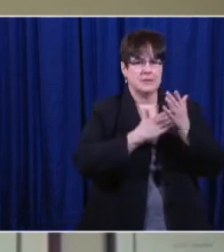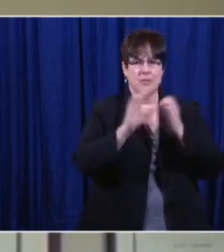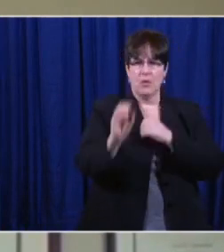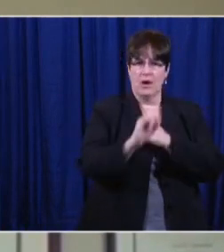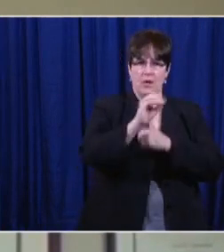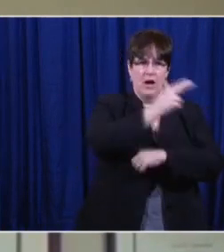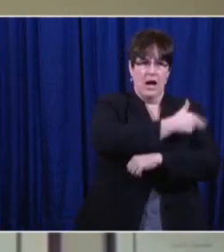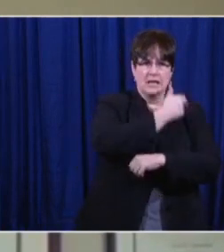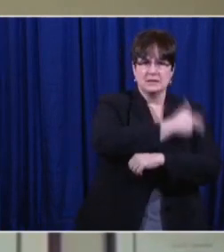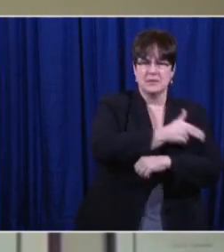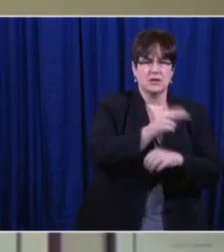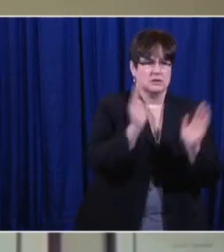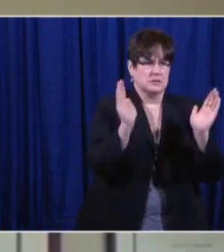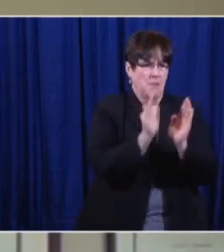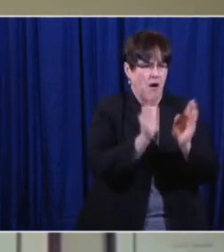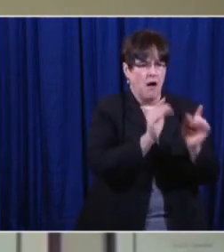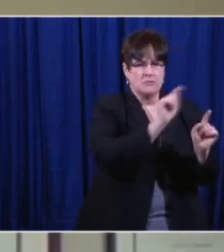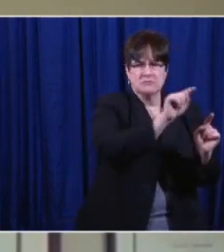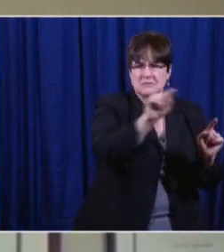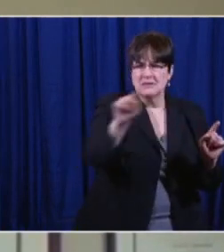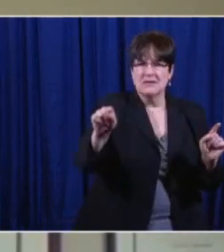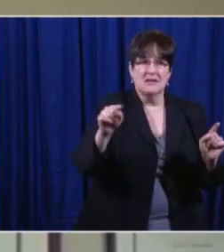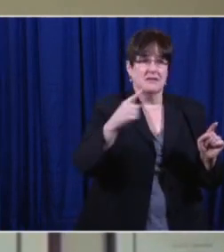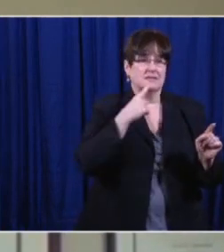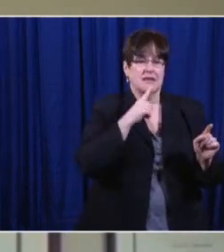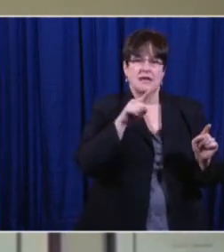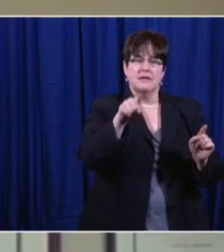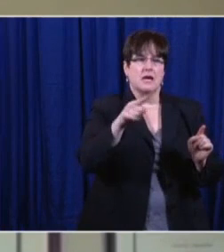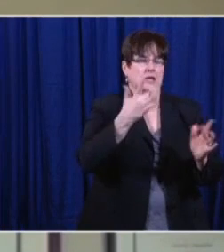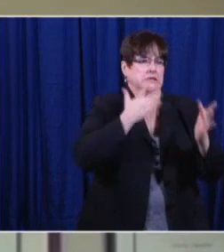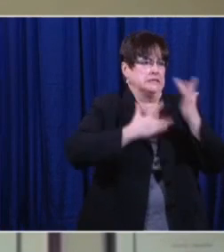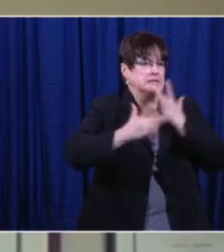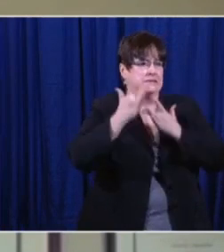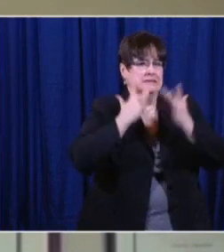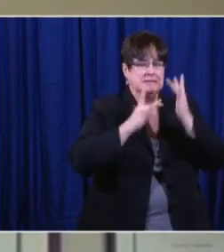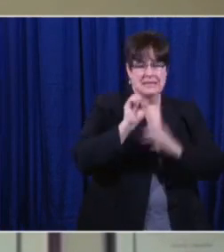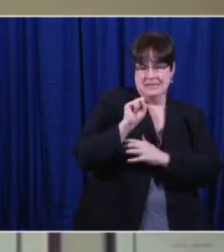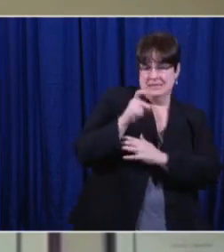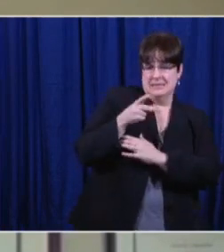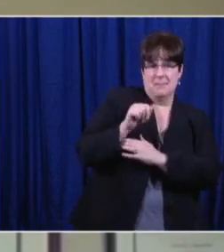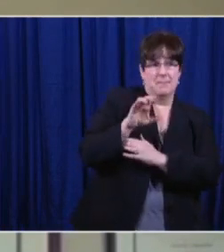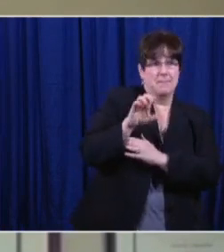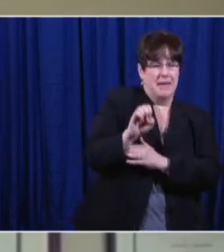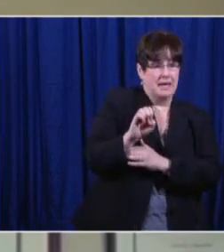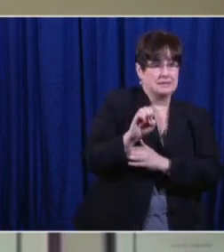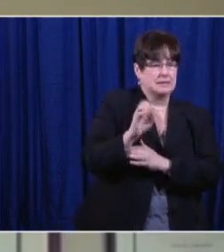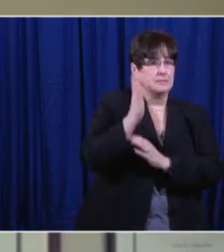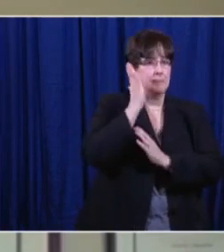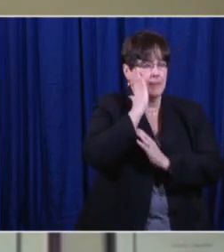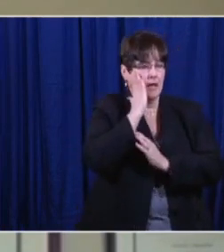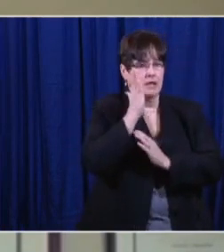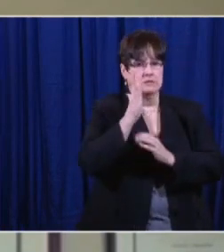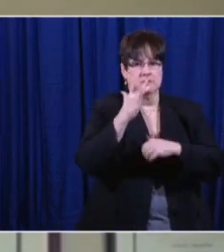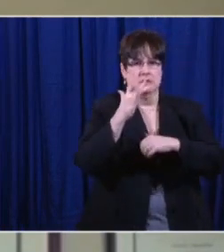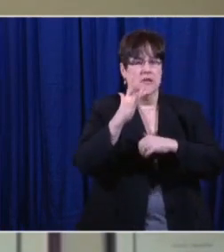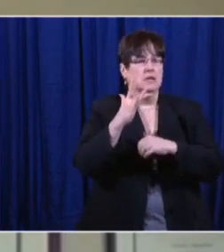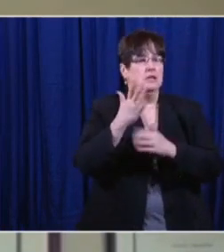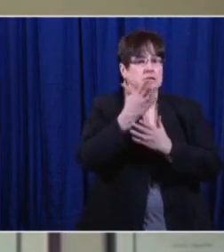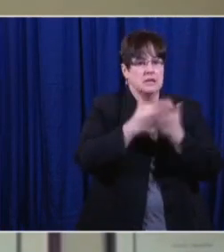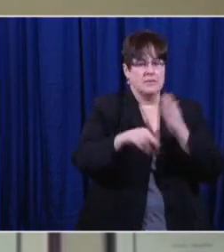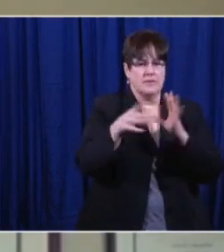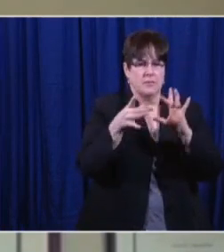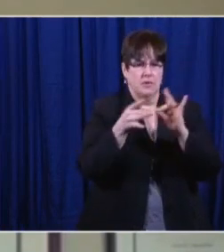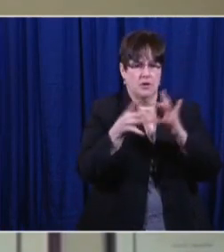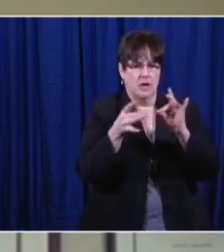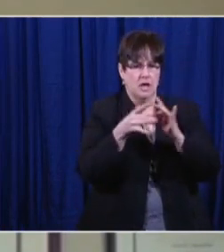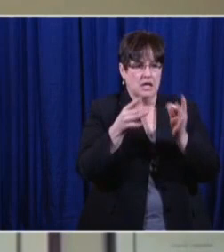out of control for them as far as space is concerned. Some of them are talking about reappropriating